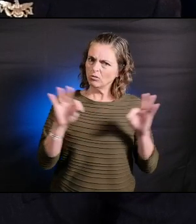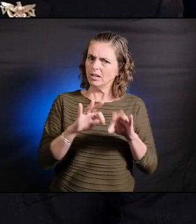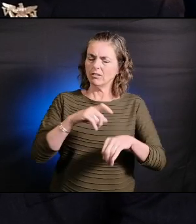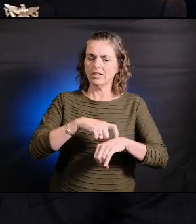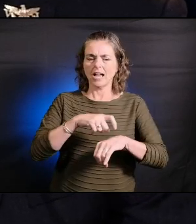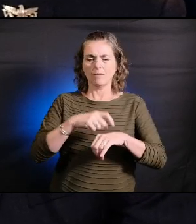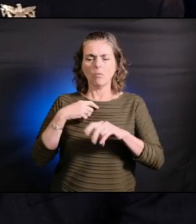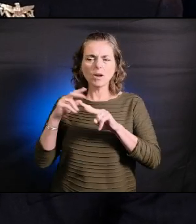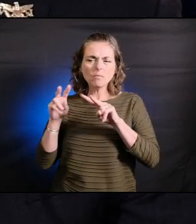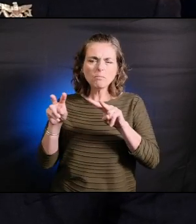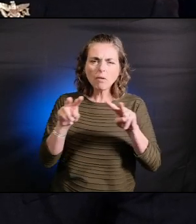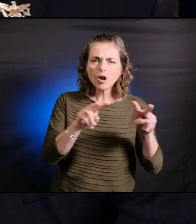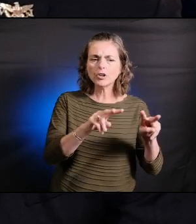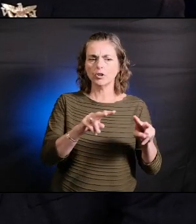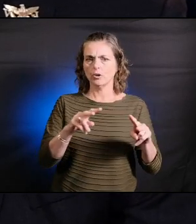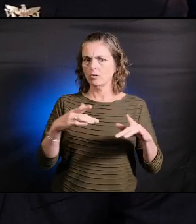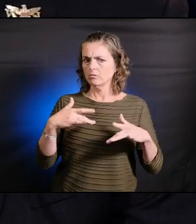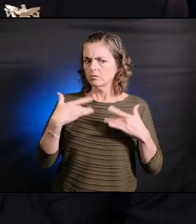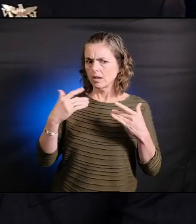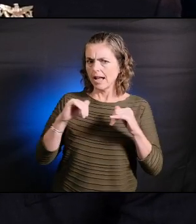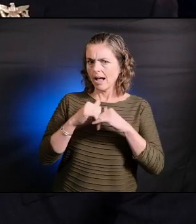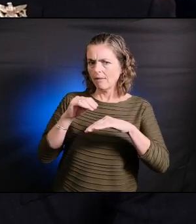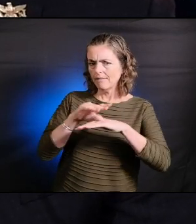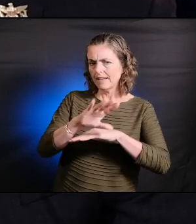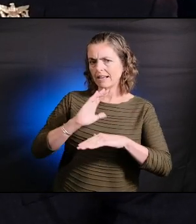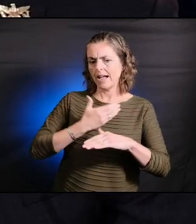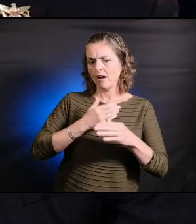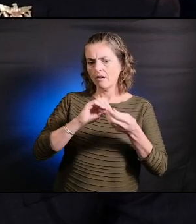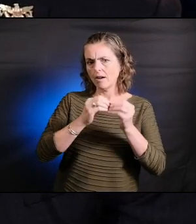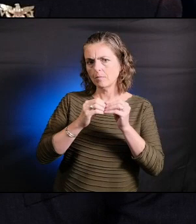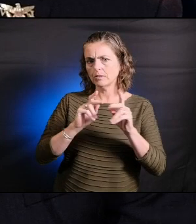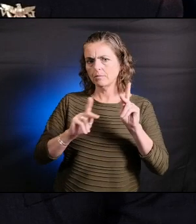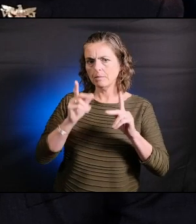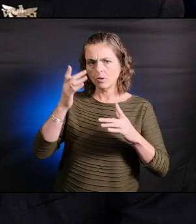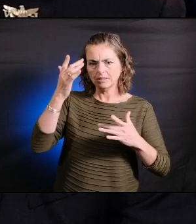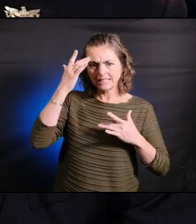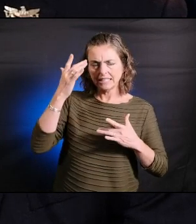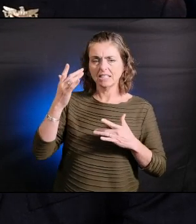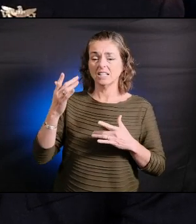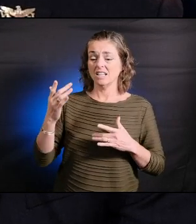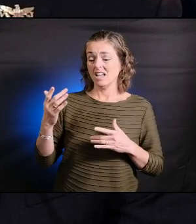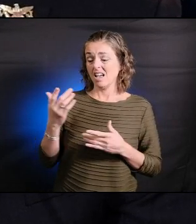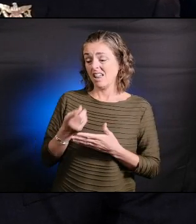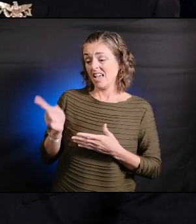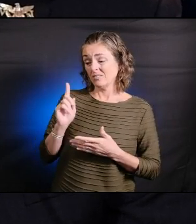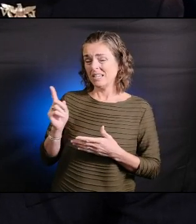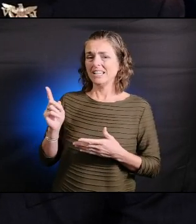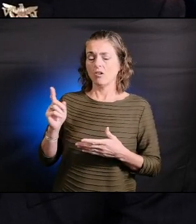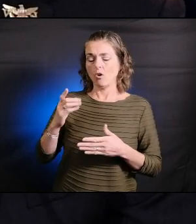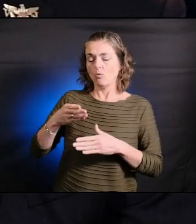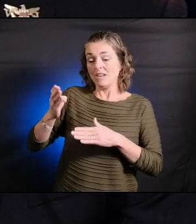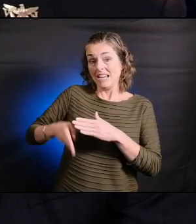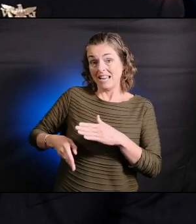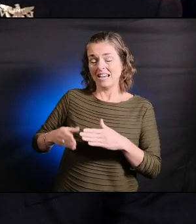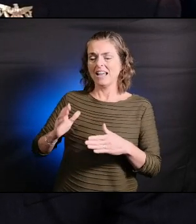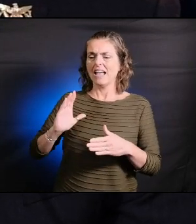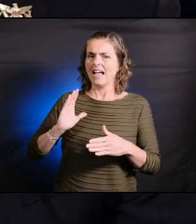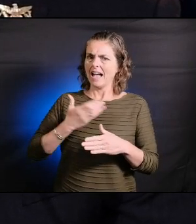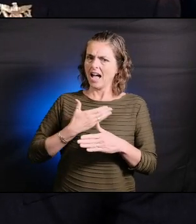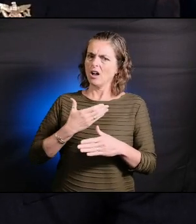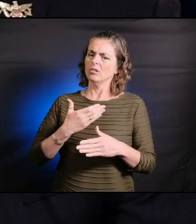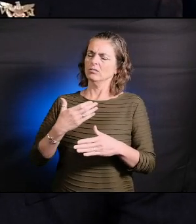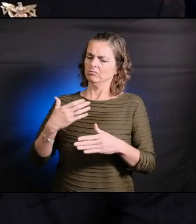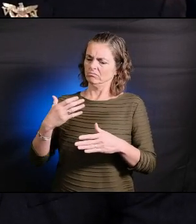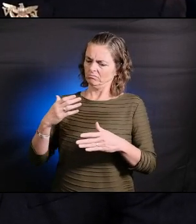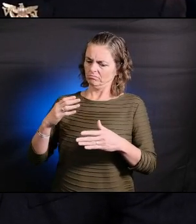and their activities. This weekend alone, our COVID task force shut down several businesses who failed to adequately